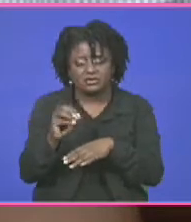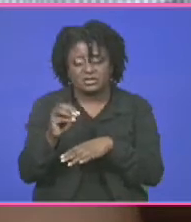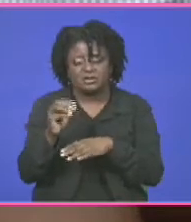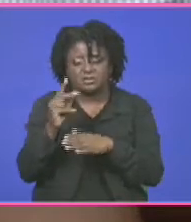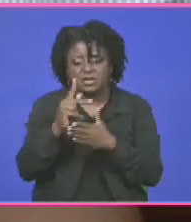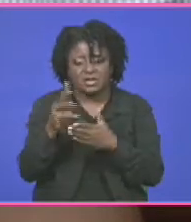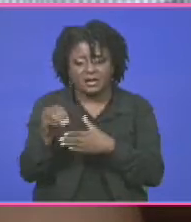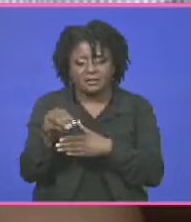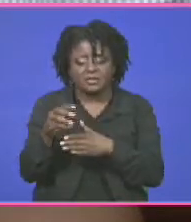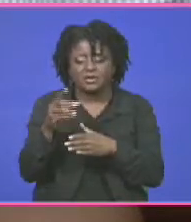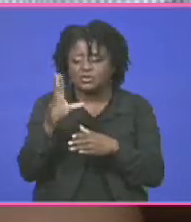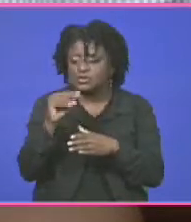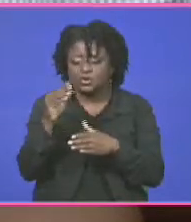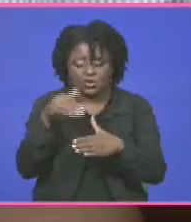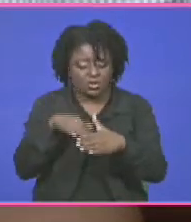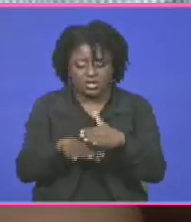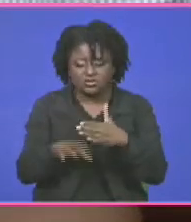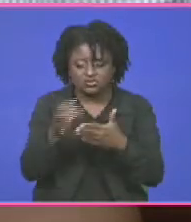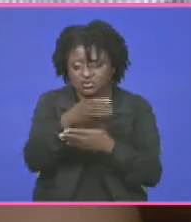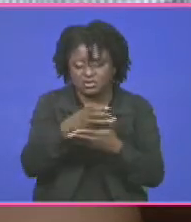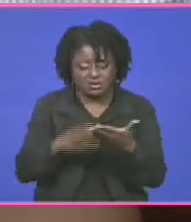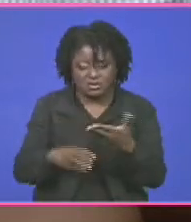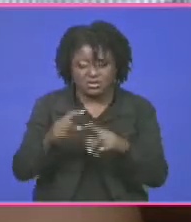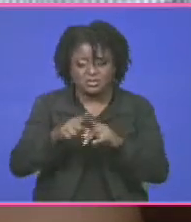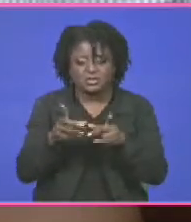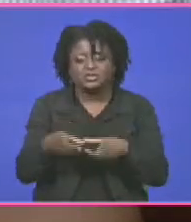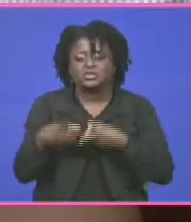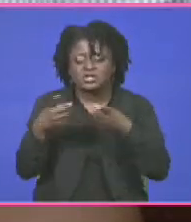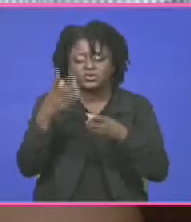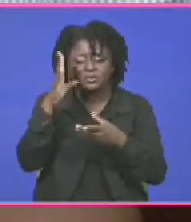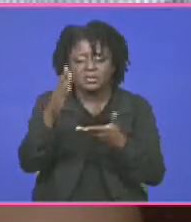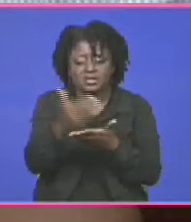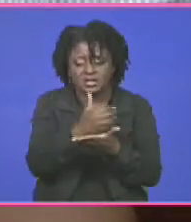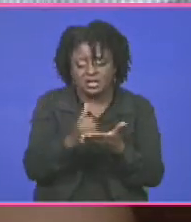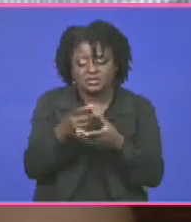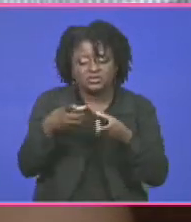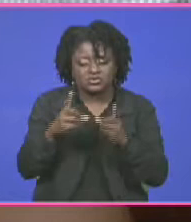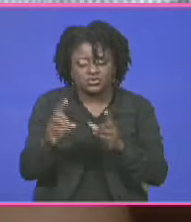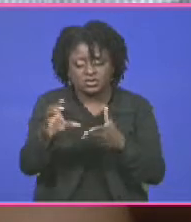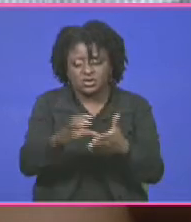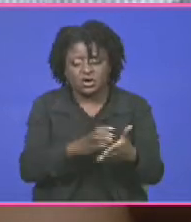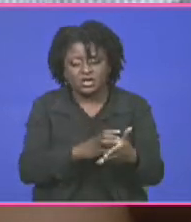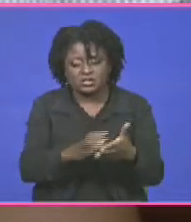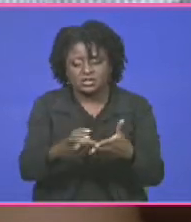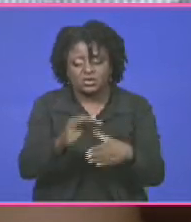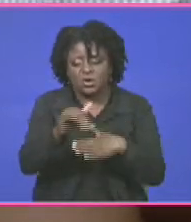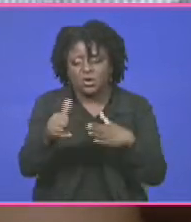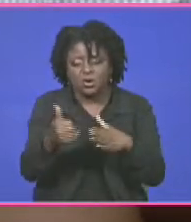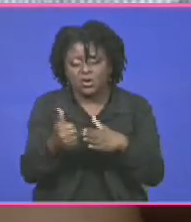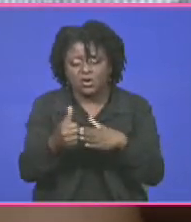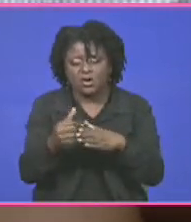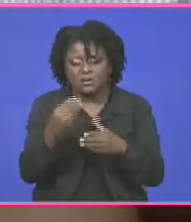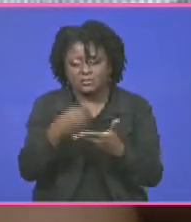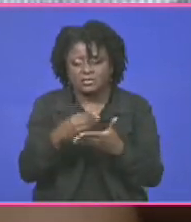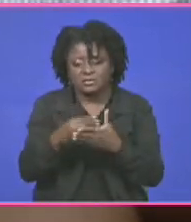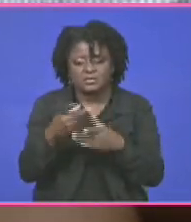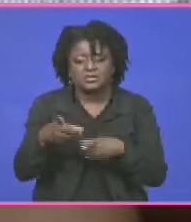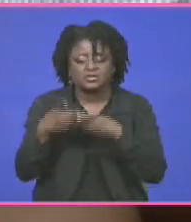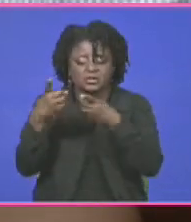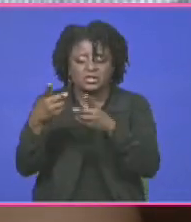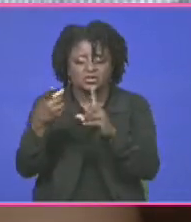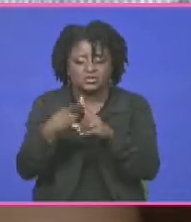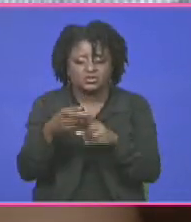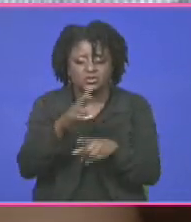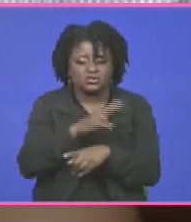charge. However, a donation will be collected during the concert, and all proceeds would be donated to the Ronald